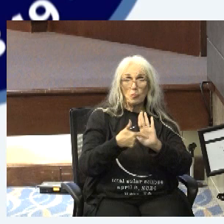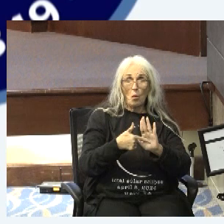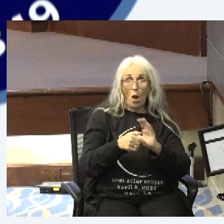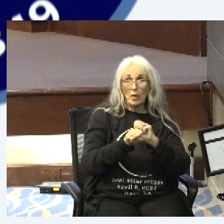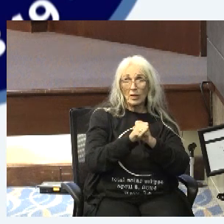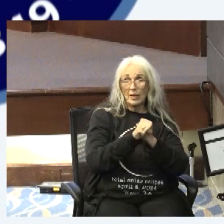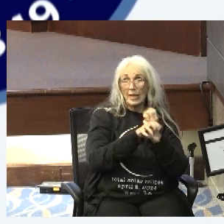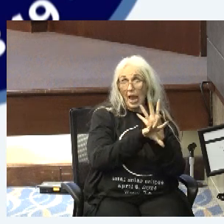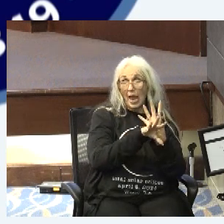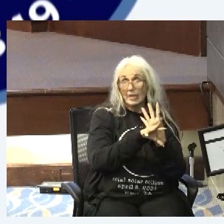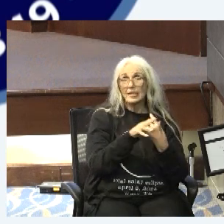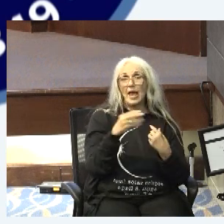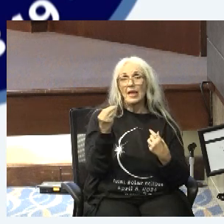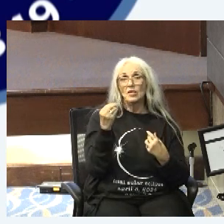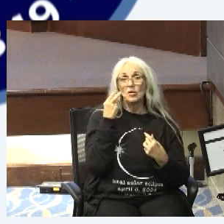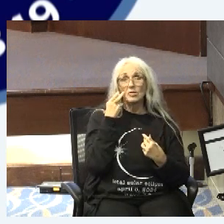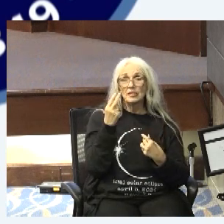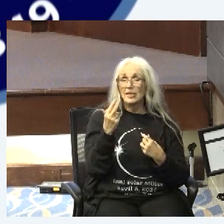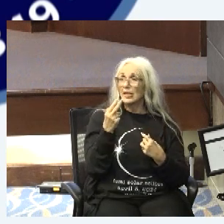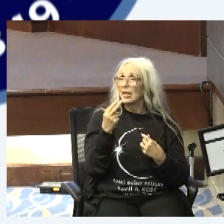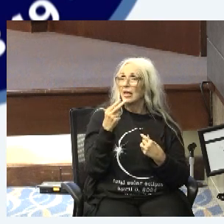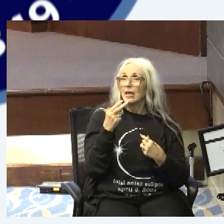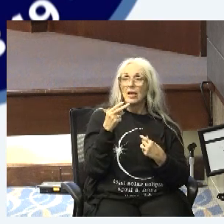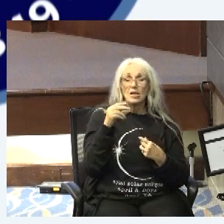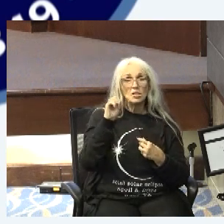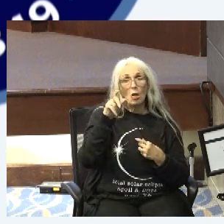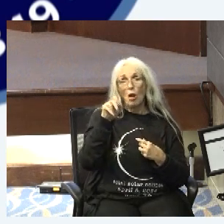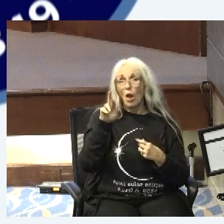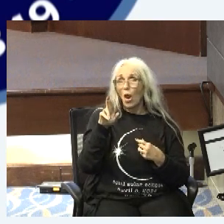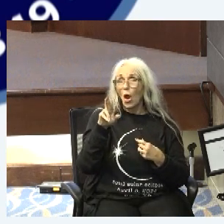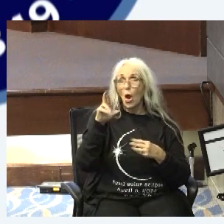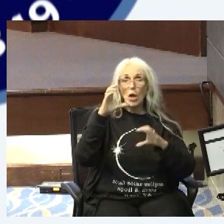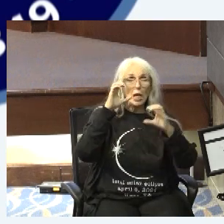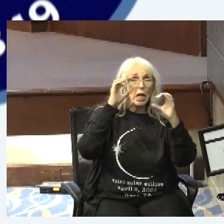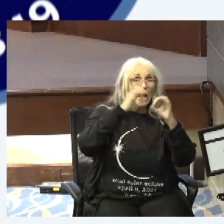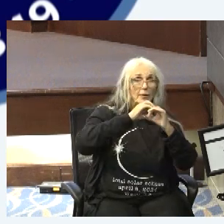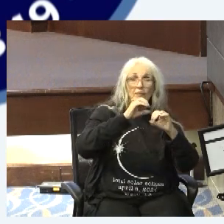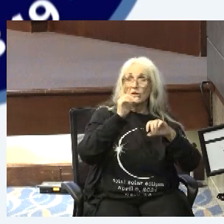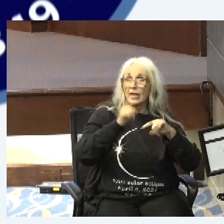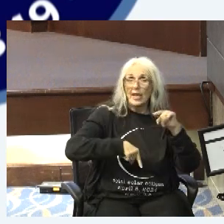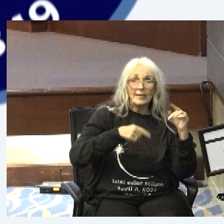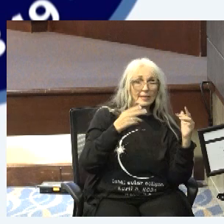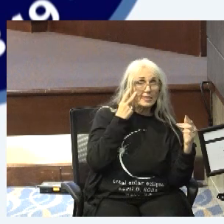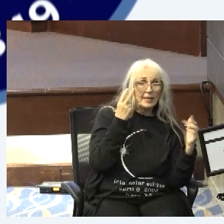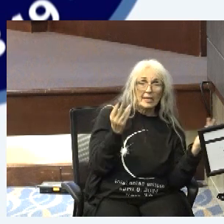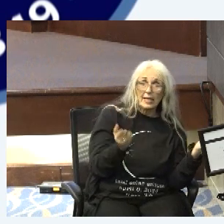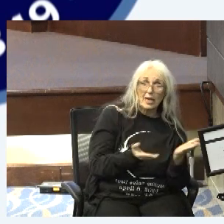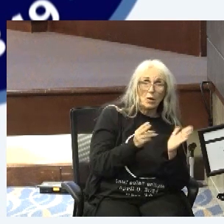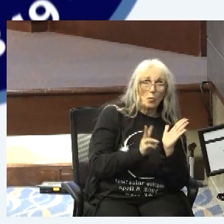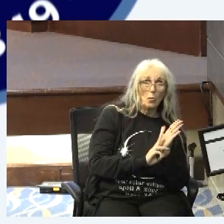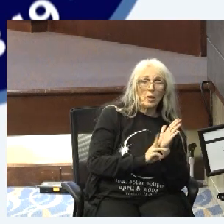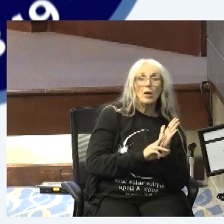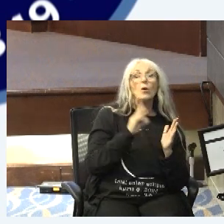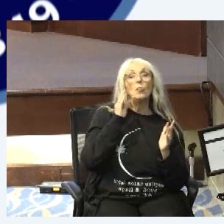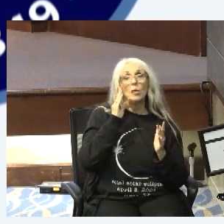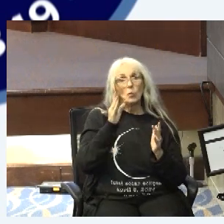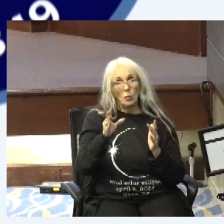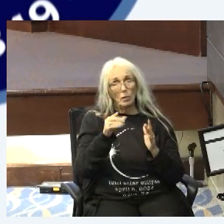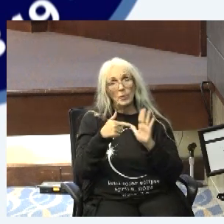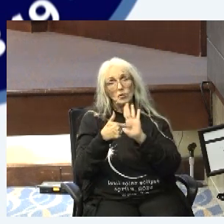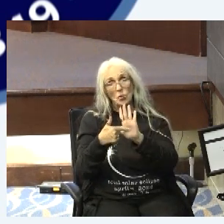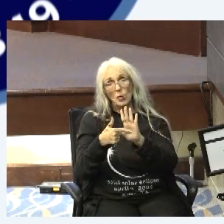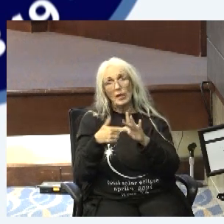be able to see the solar eclipse. If for some reason it's not visible from Waco, we will be broadcasting at the event site as